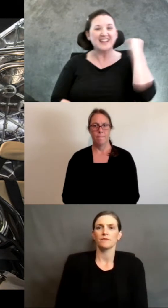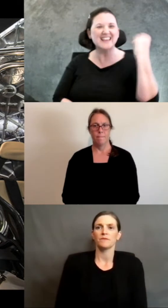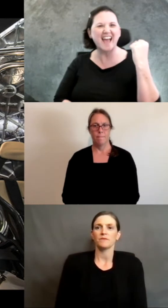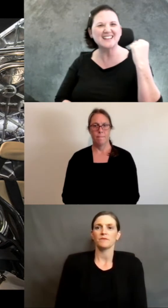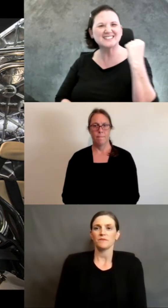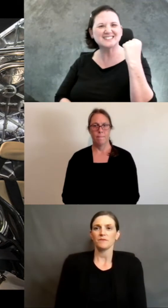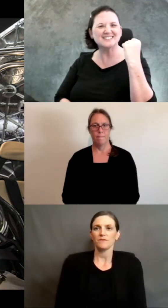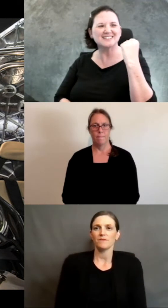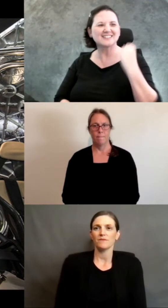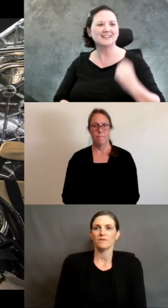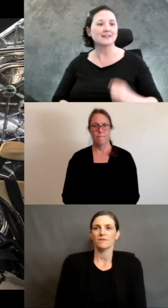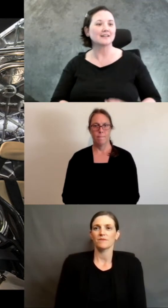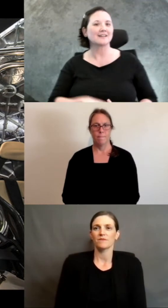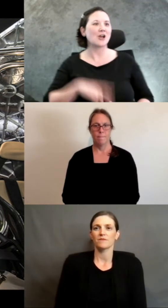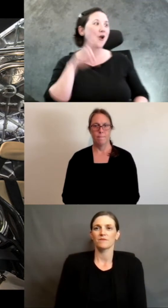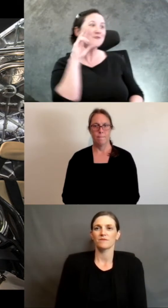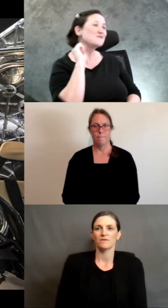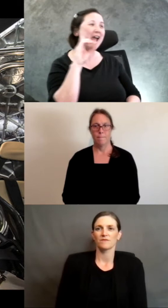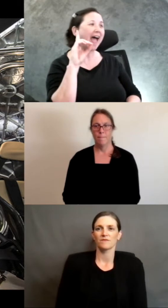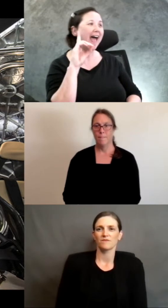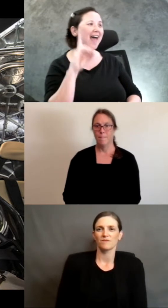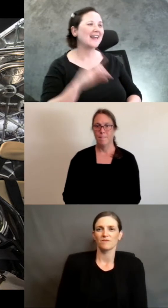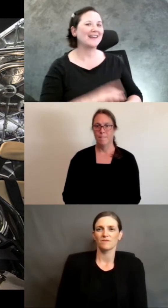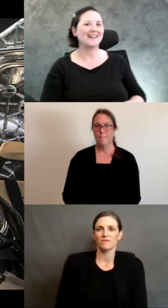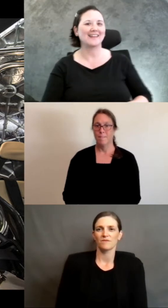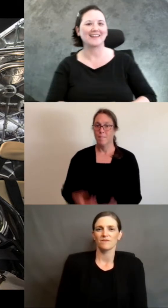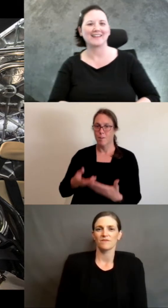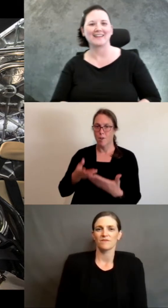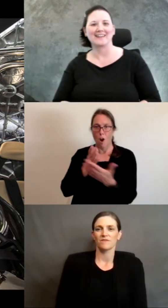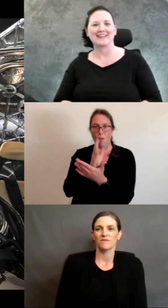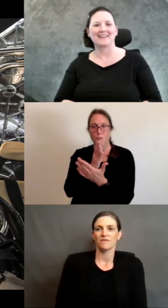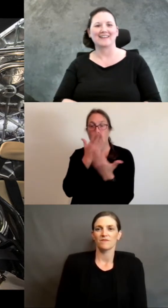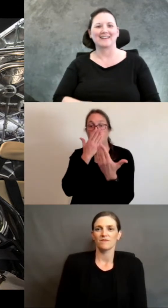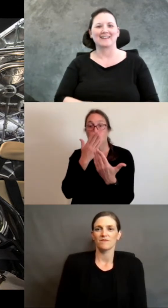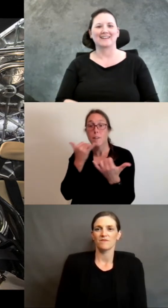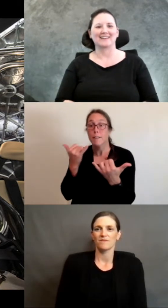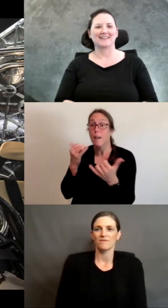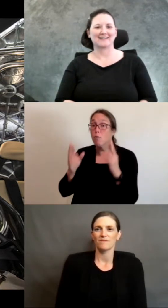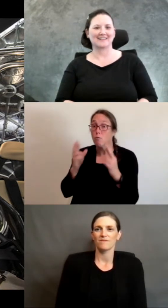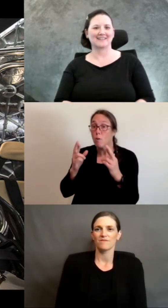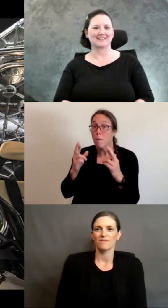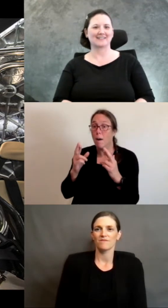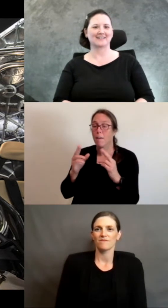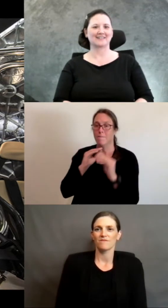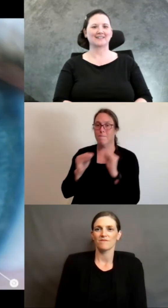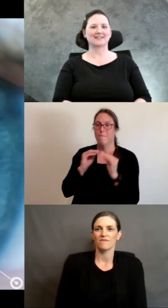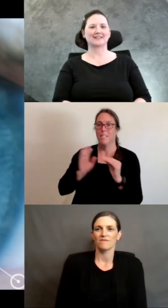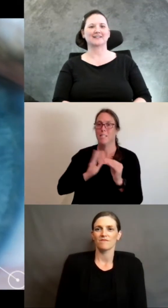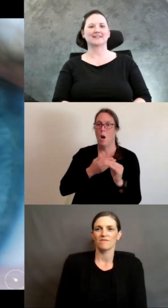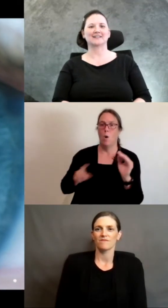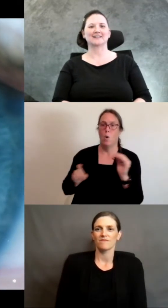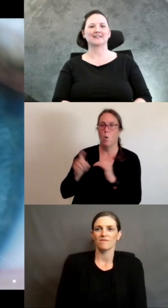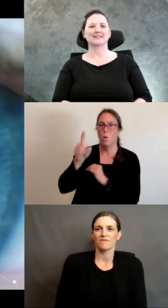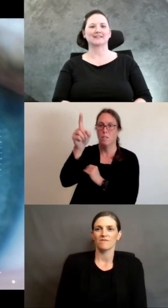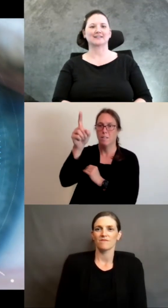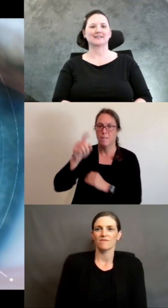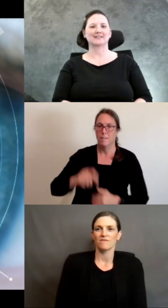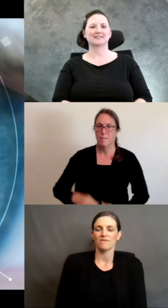Rad. All right, good. Now, robot, run course correction. Yes,